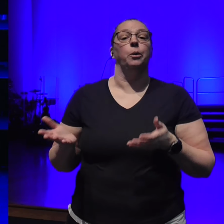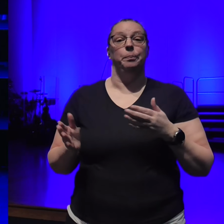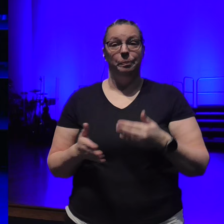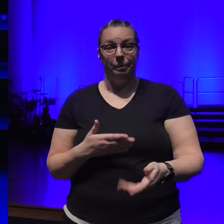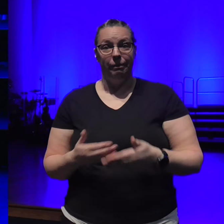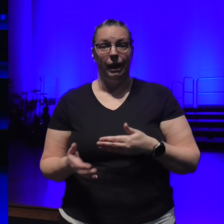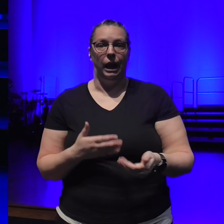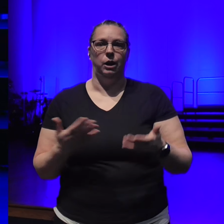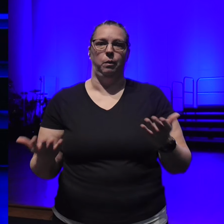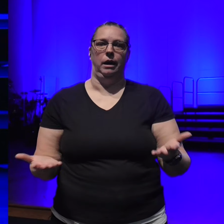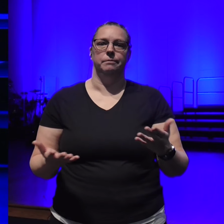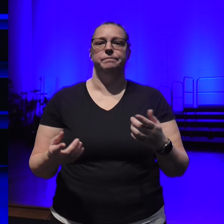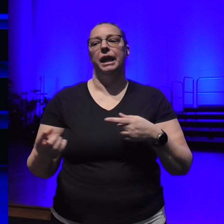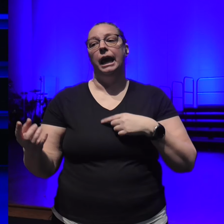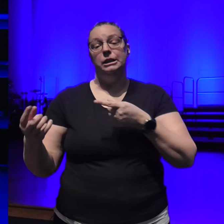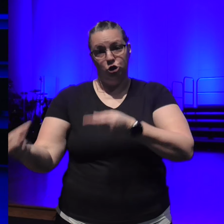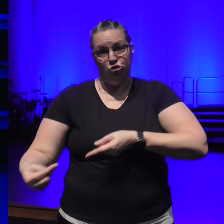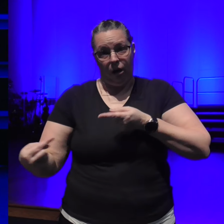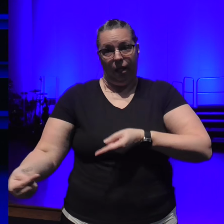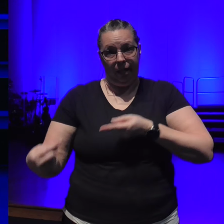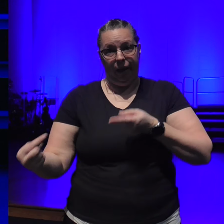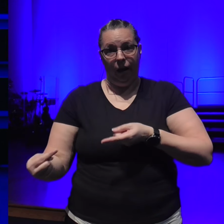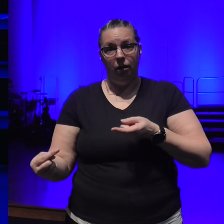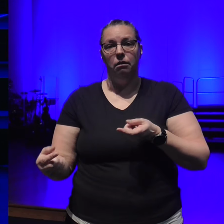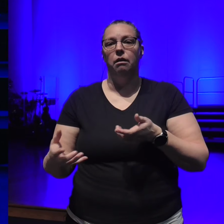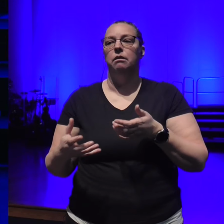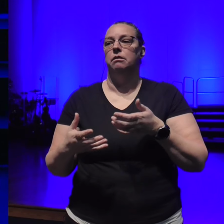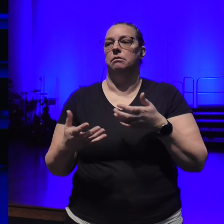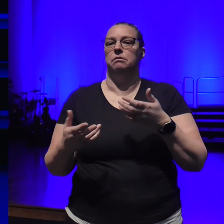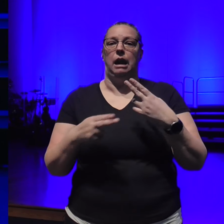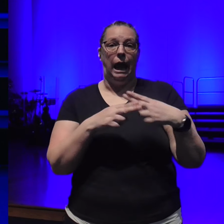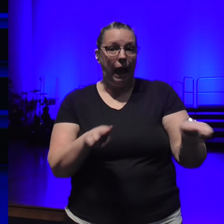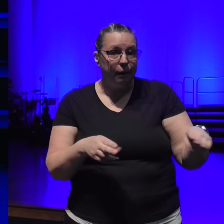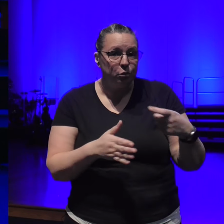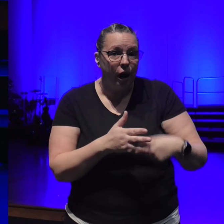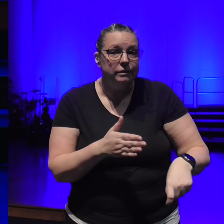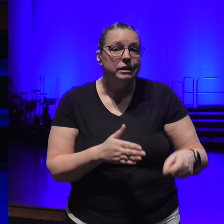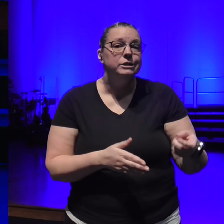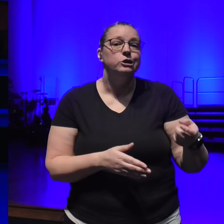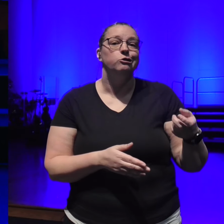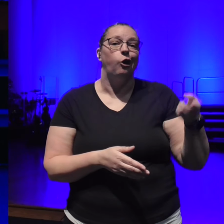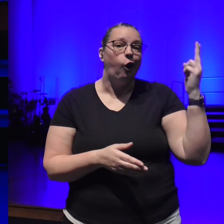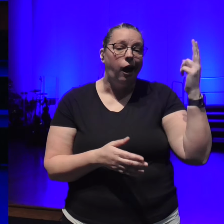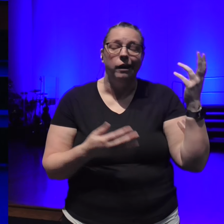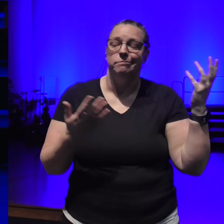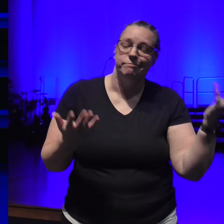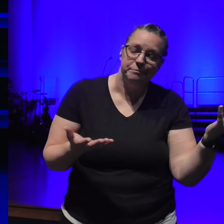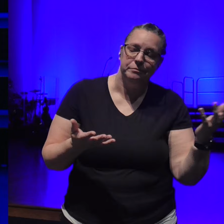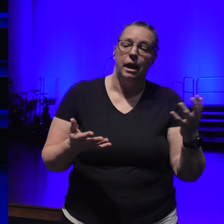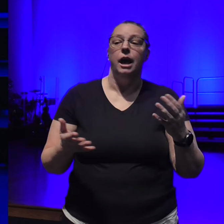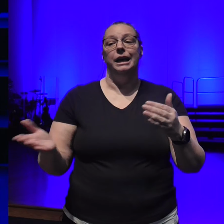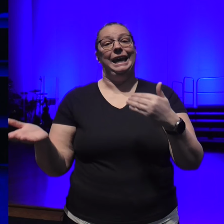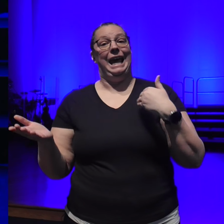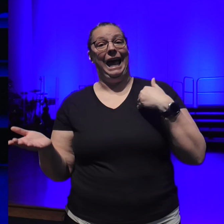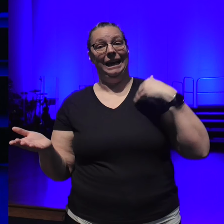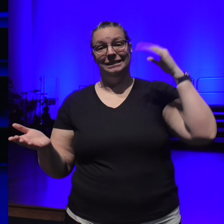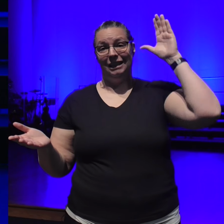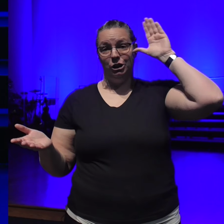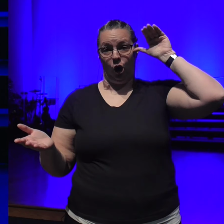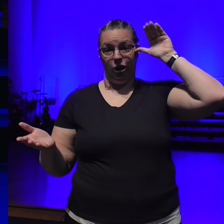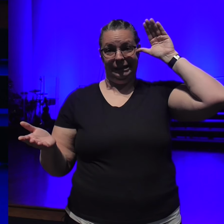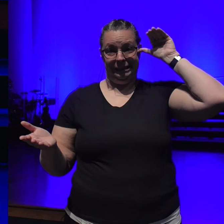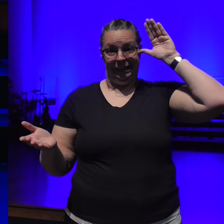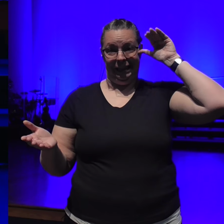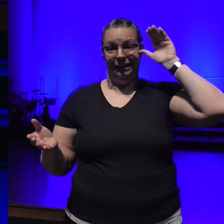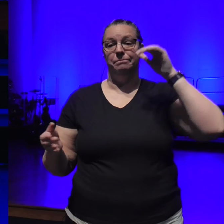is struggling. You know, there's a lot of inflation. Egg prices are high. He's trying to save money, and he has a donkey, and he decides